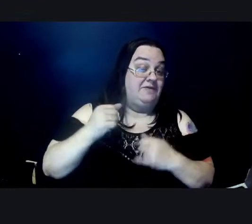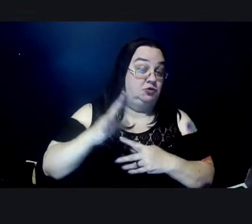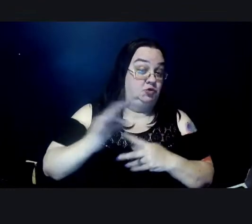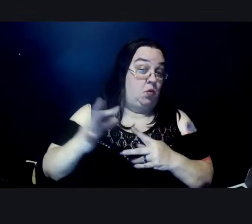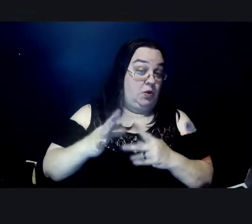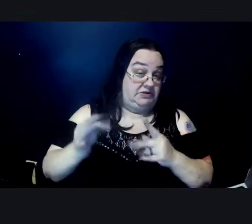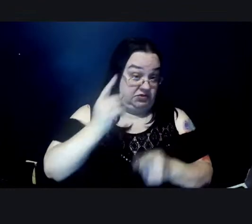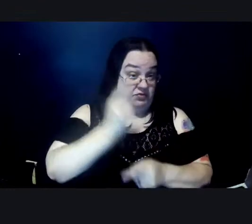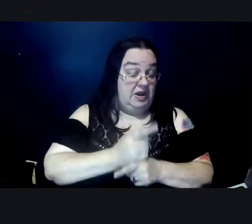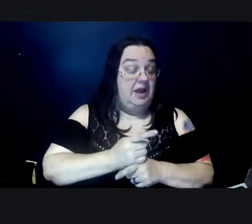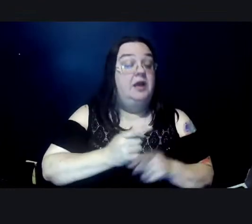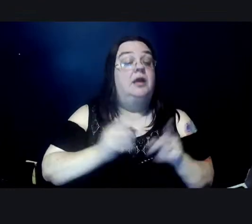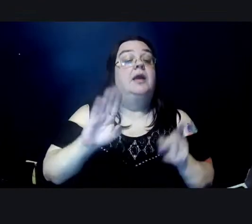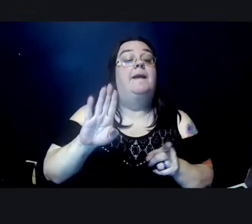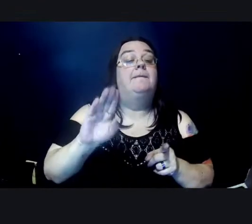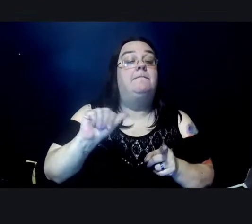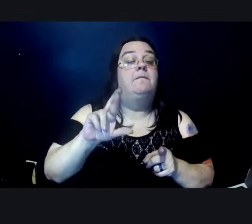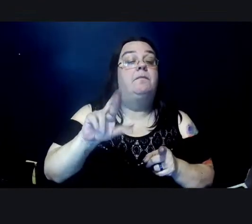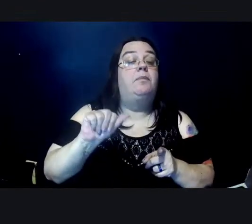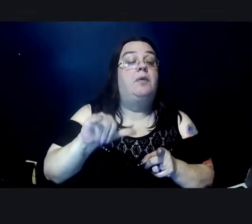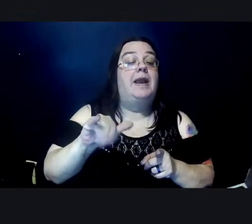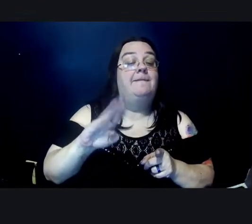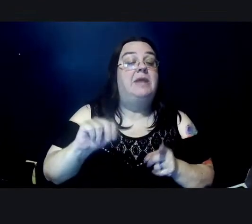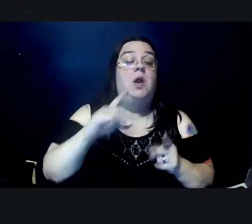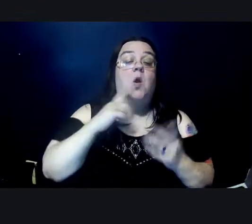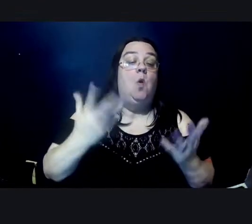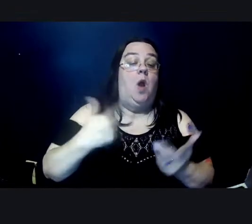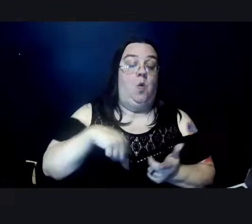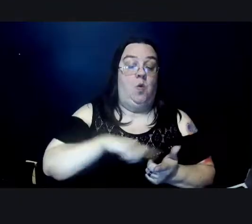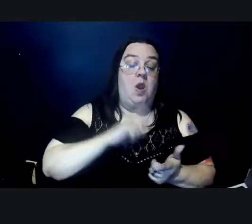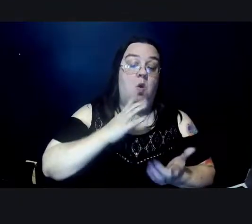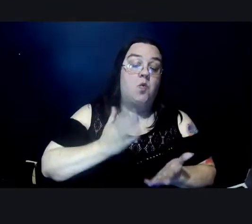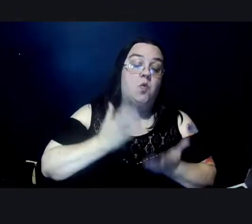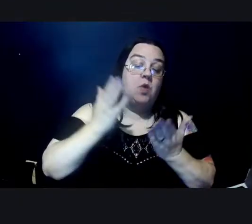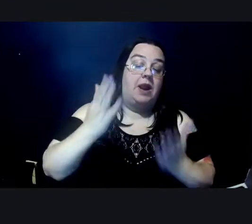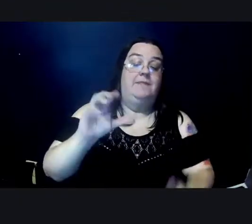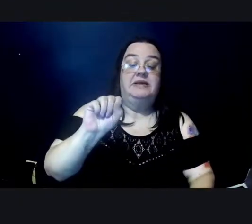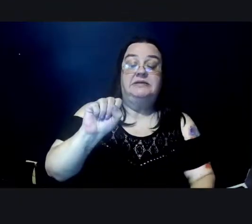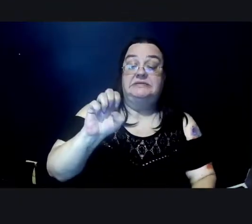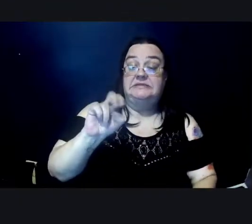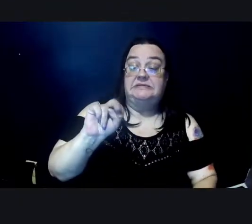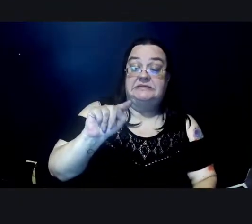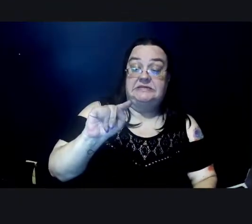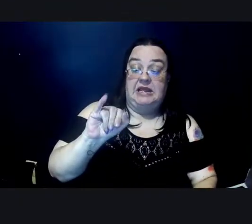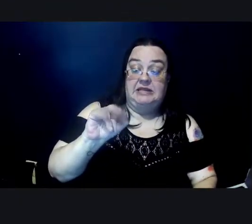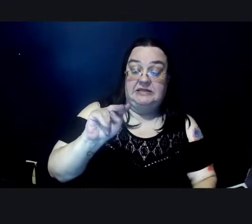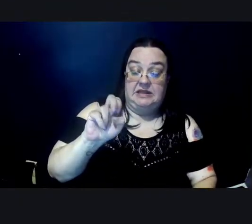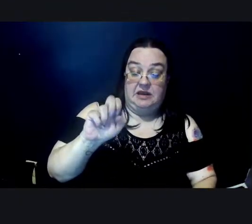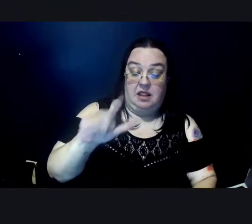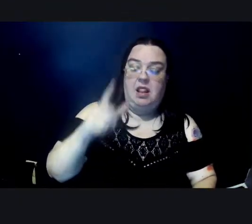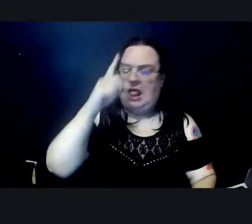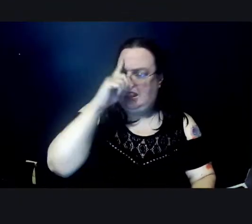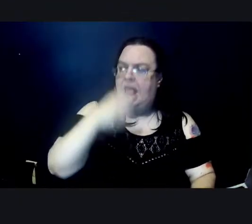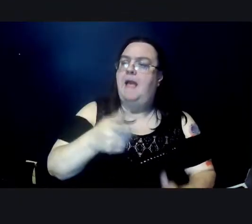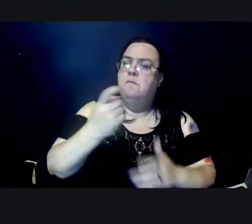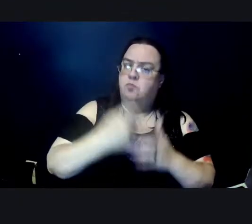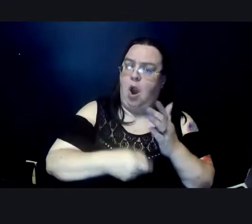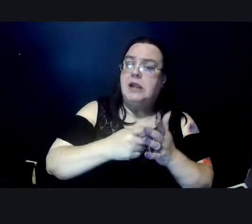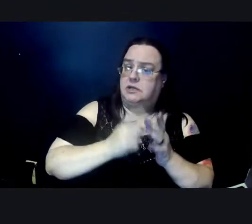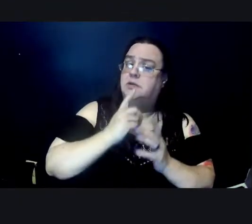Well, we are recommending Sentinel. We have, I think it's a competitive price, but we also